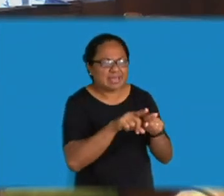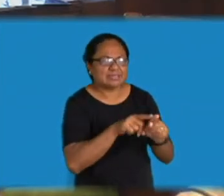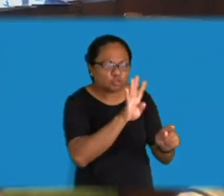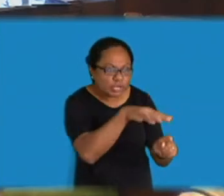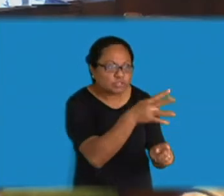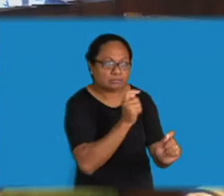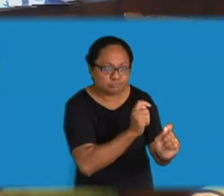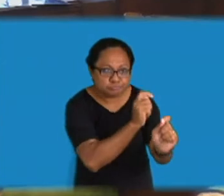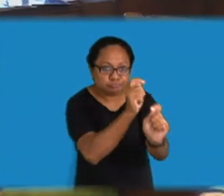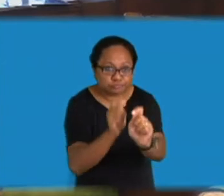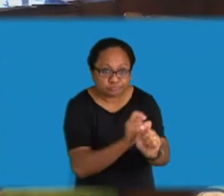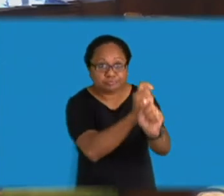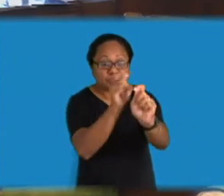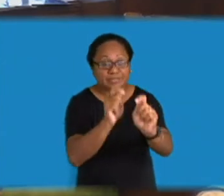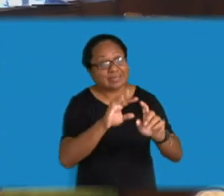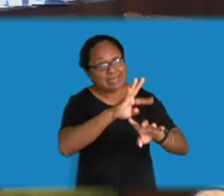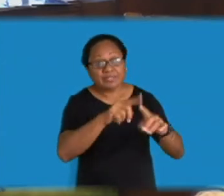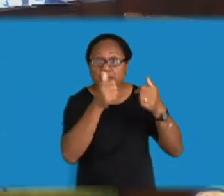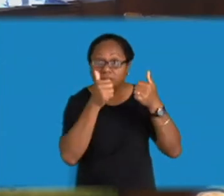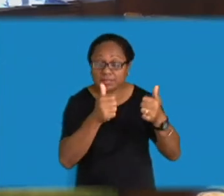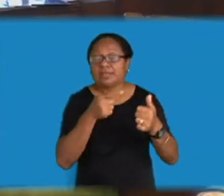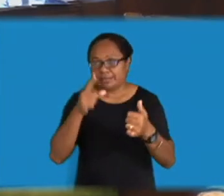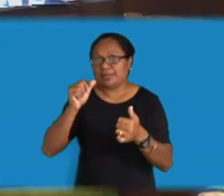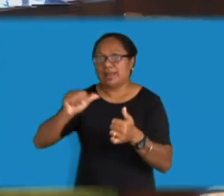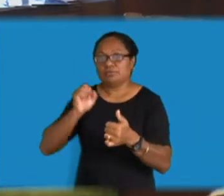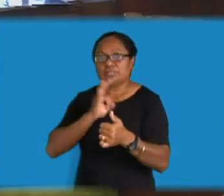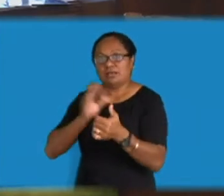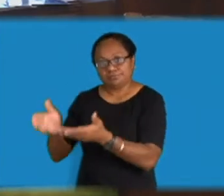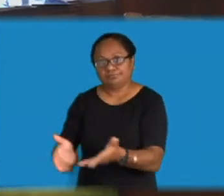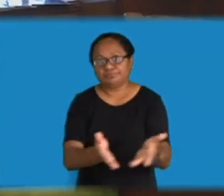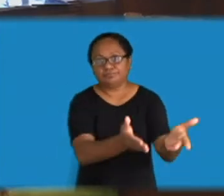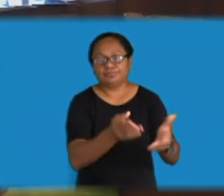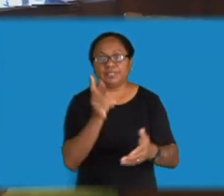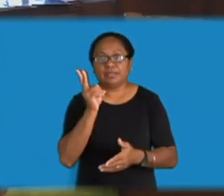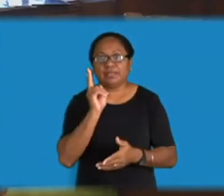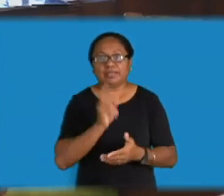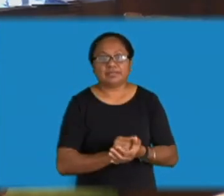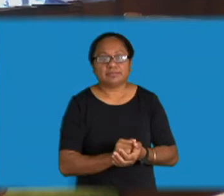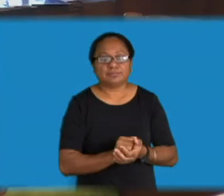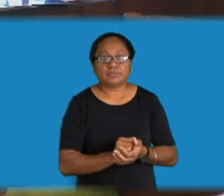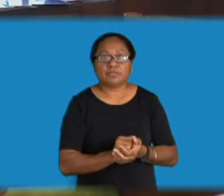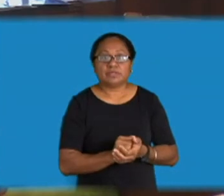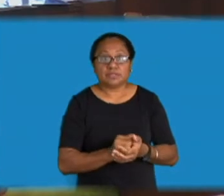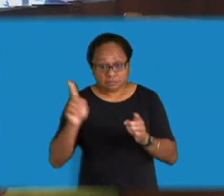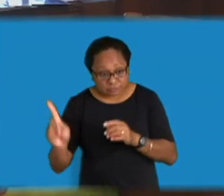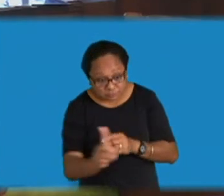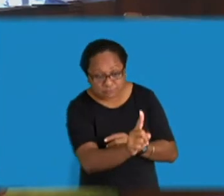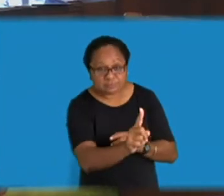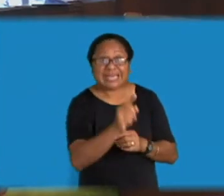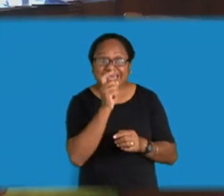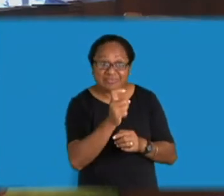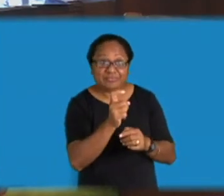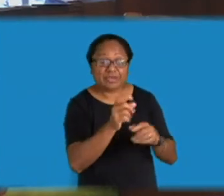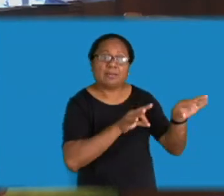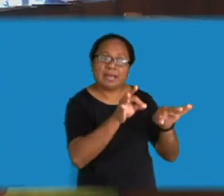and the re-entry plans are ready and safe to be executed. Madam Speaker, re-entry will only be issued if the plans are examined,